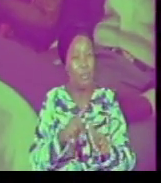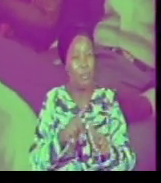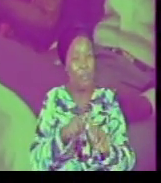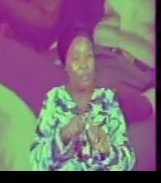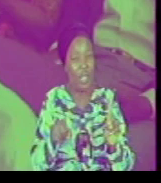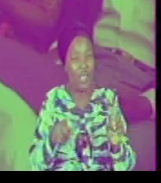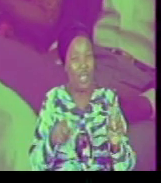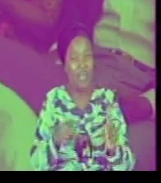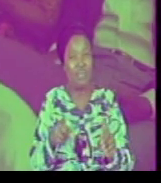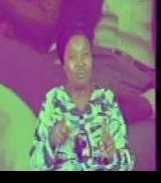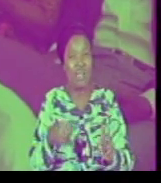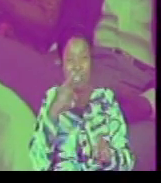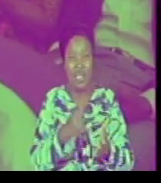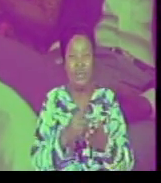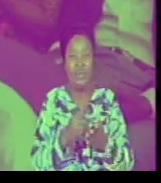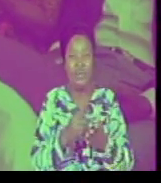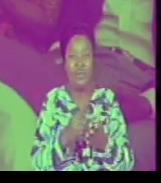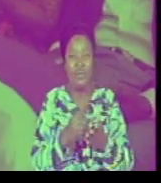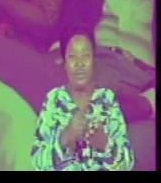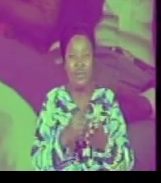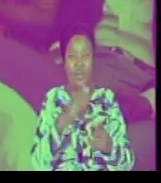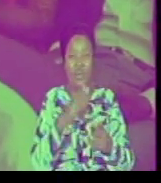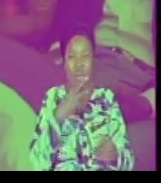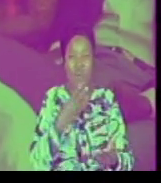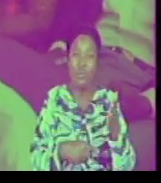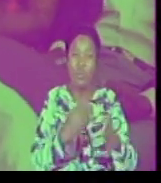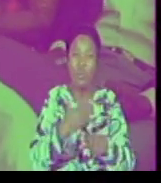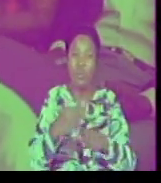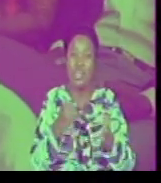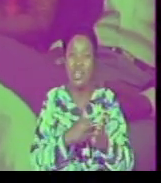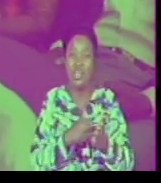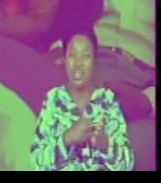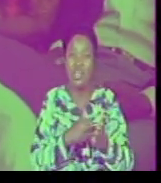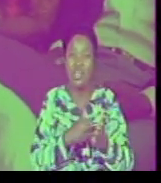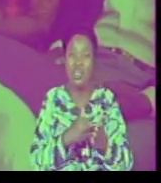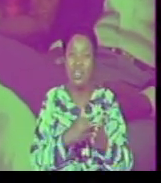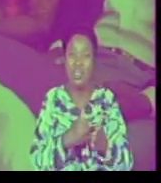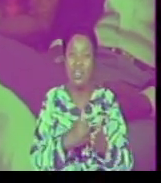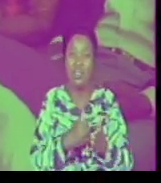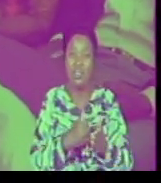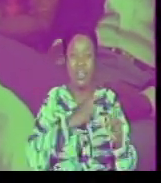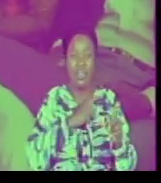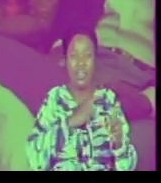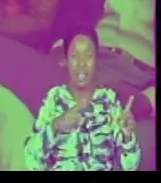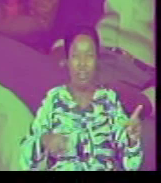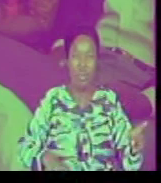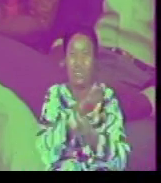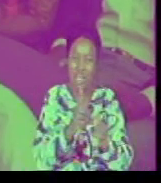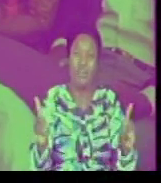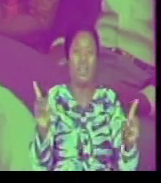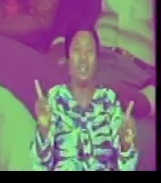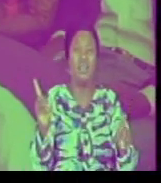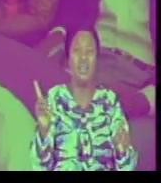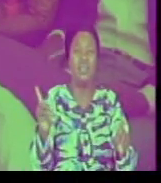say it aloud, but the Lord delivereth